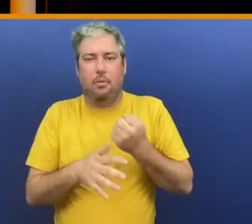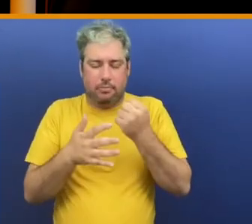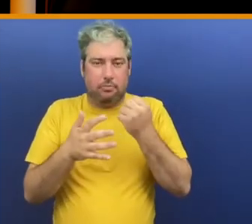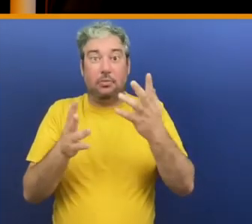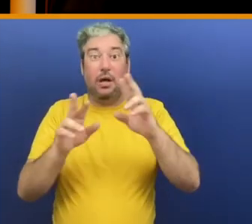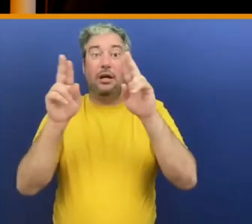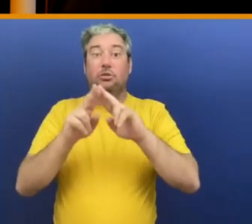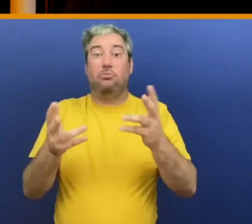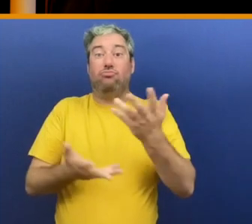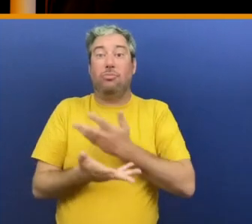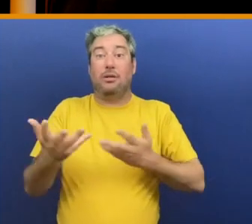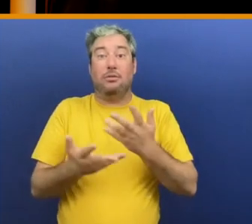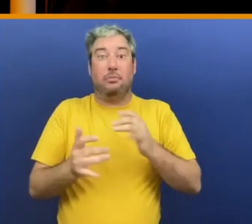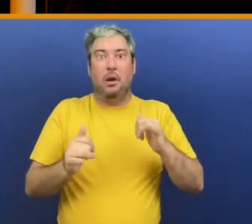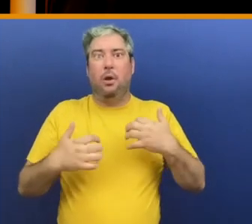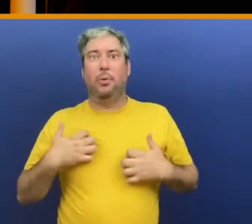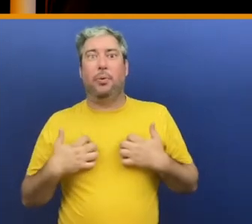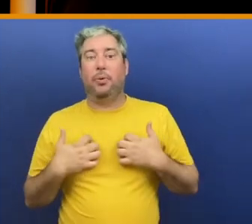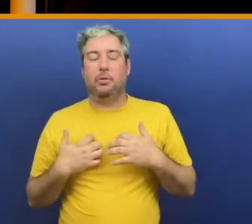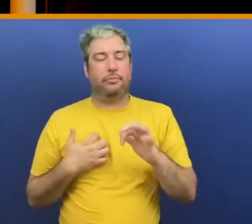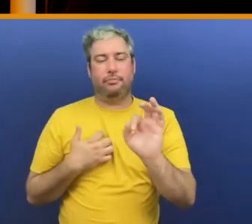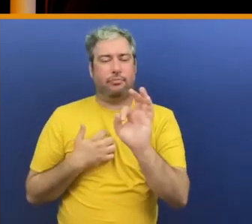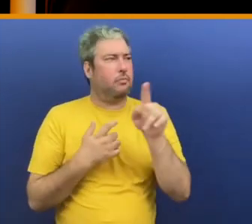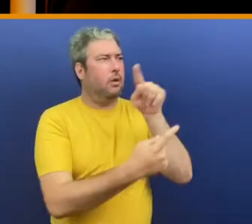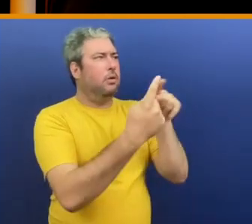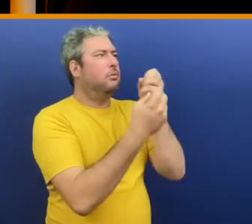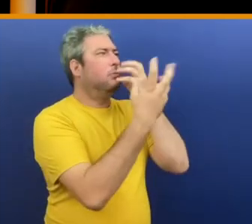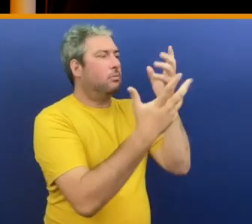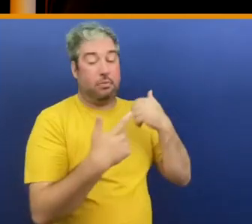contend that our values are no less central to tonight's discussion.